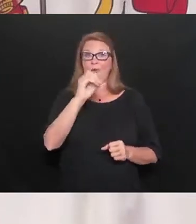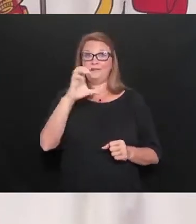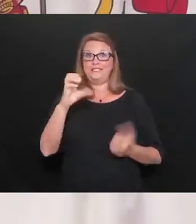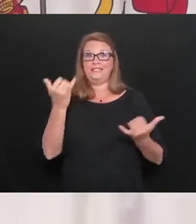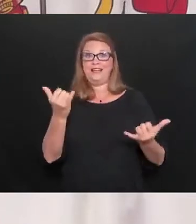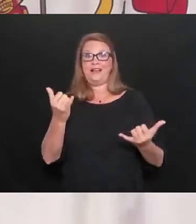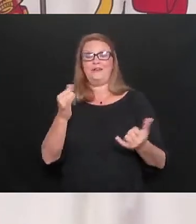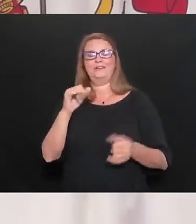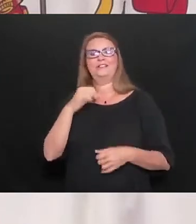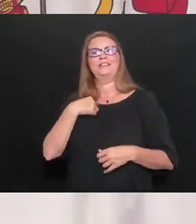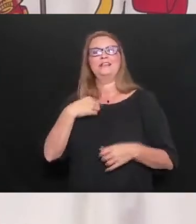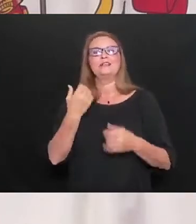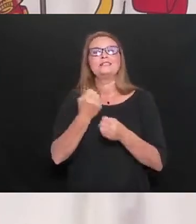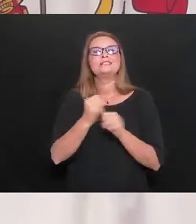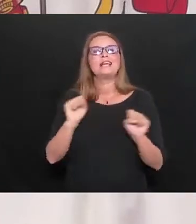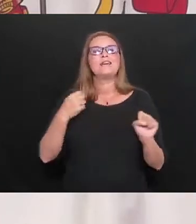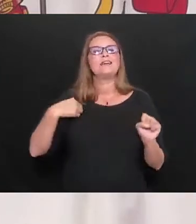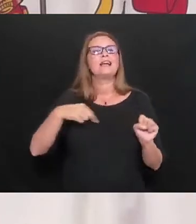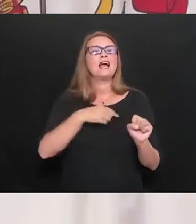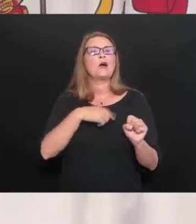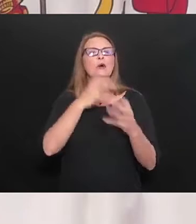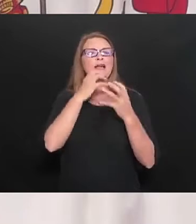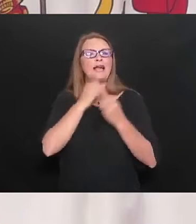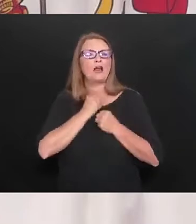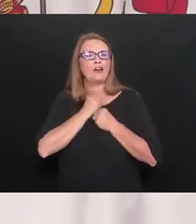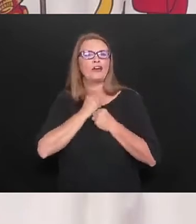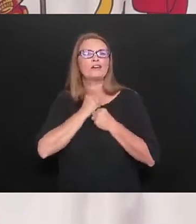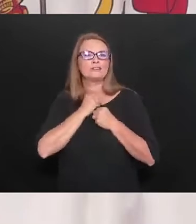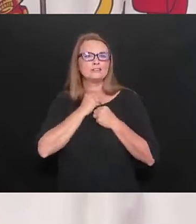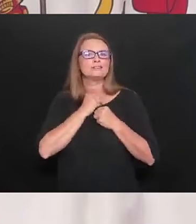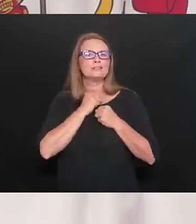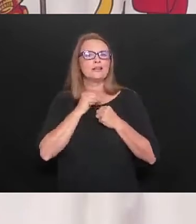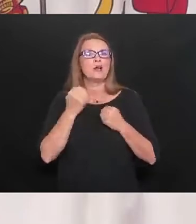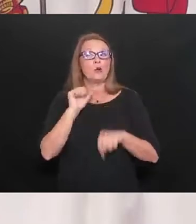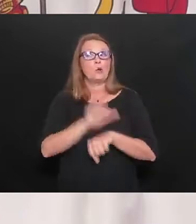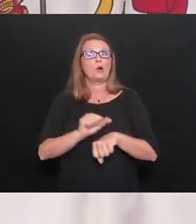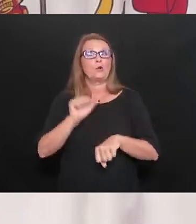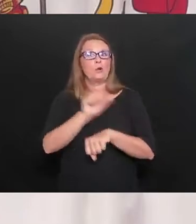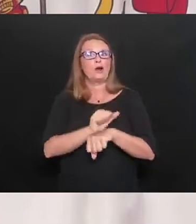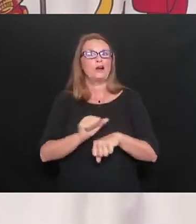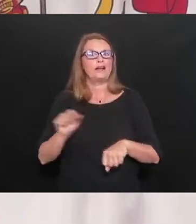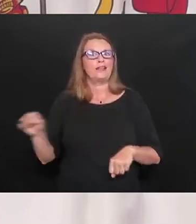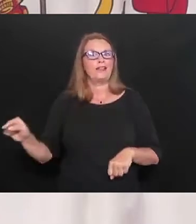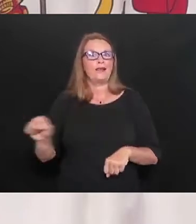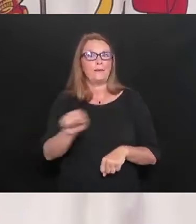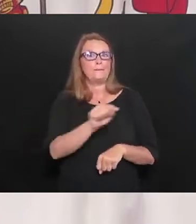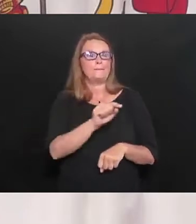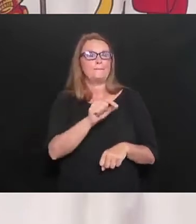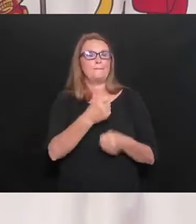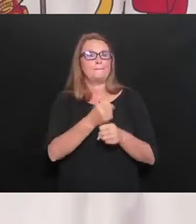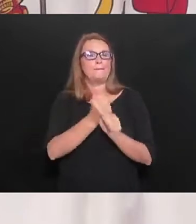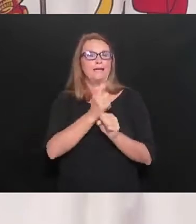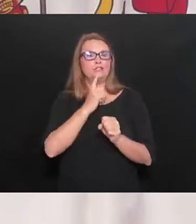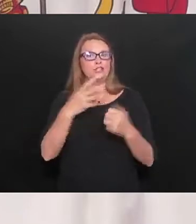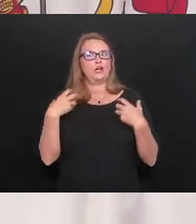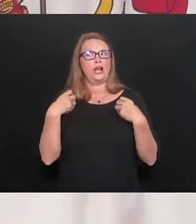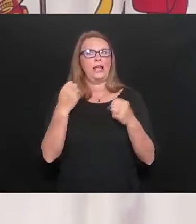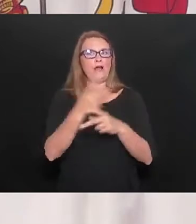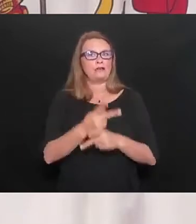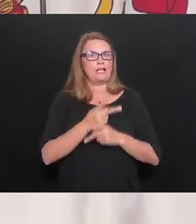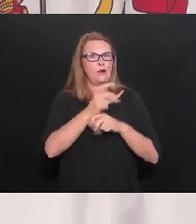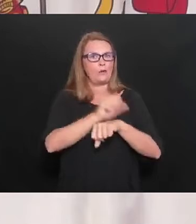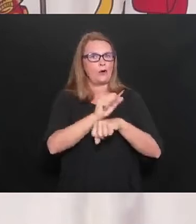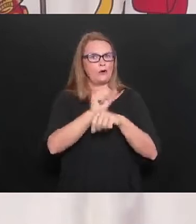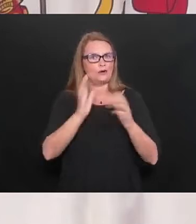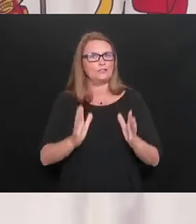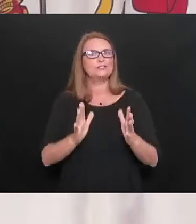losing and everything. But now we're working, double time on saving our care and working with our hospitals to make sure